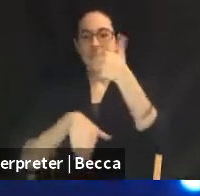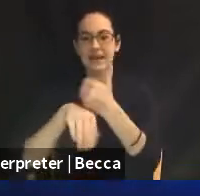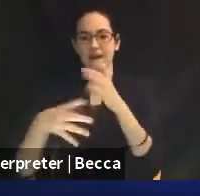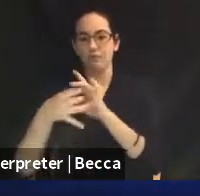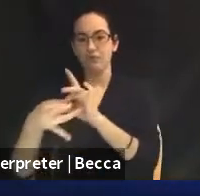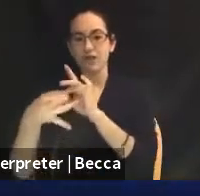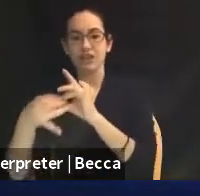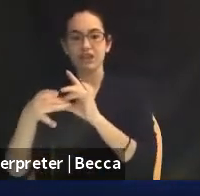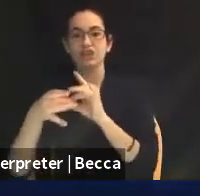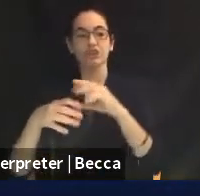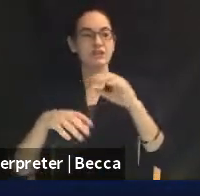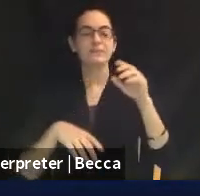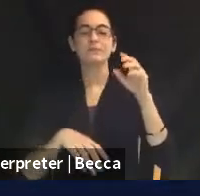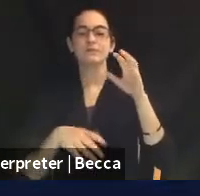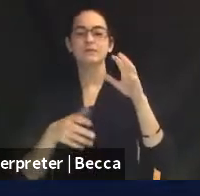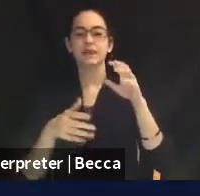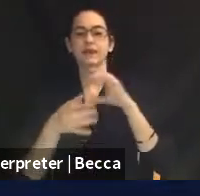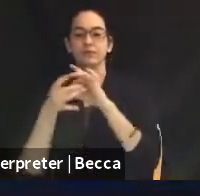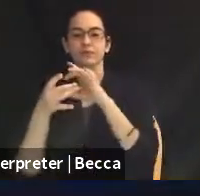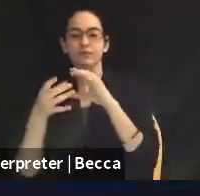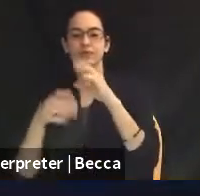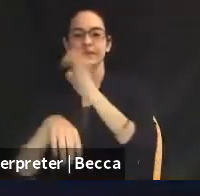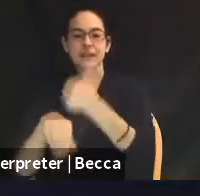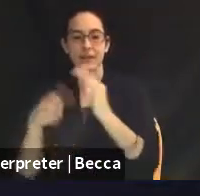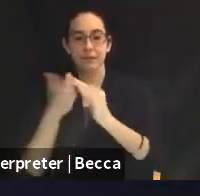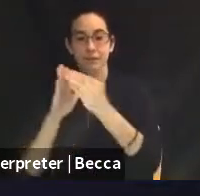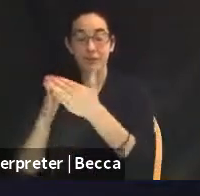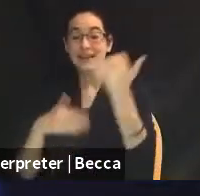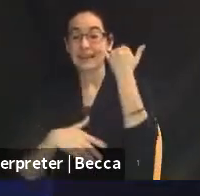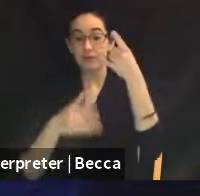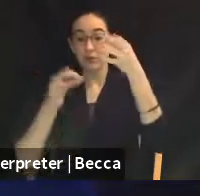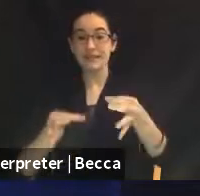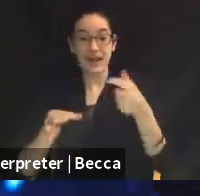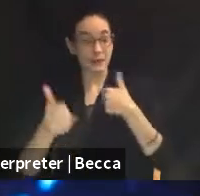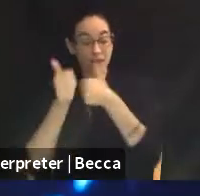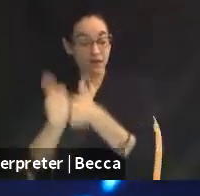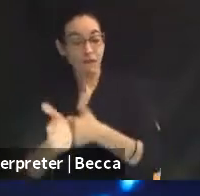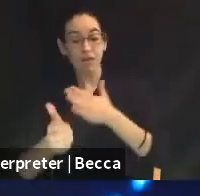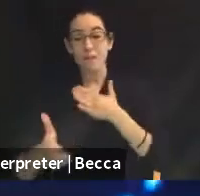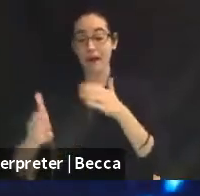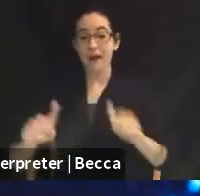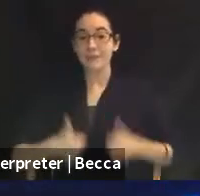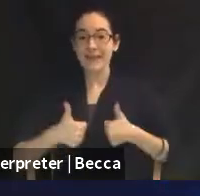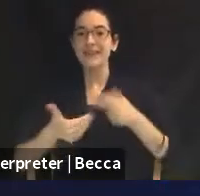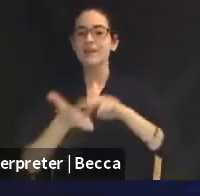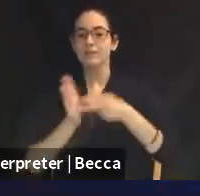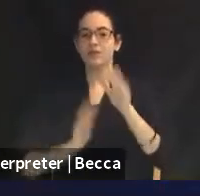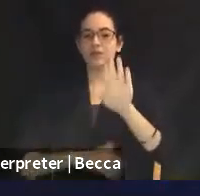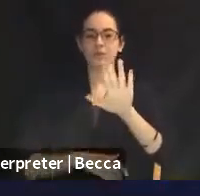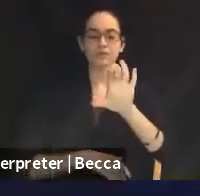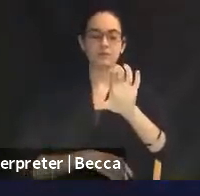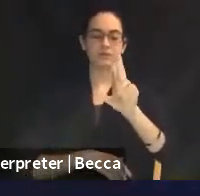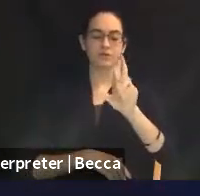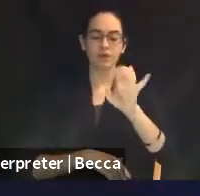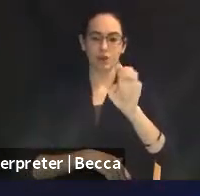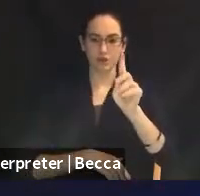for community. If you decide, I am going to take matters into my own hands, cursed are you. It's the same